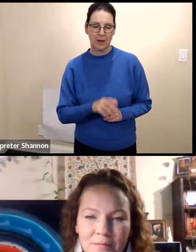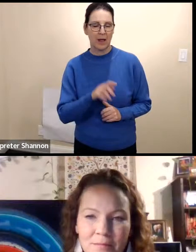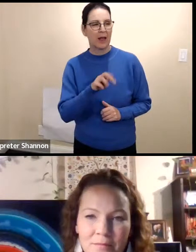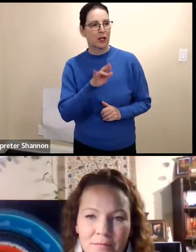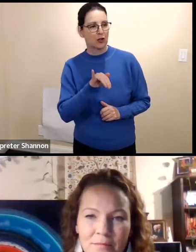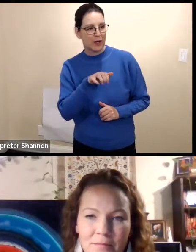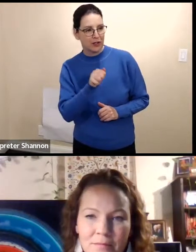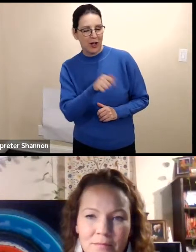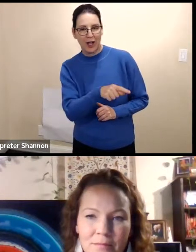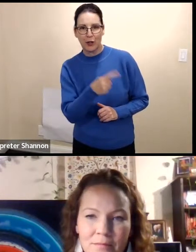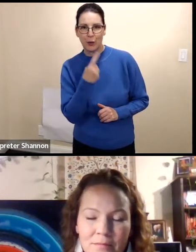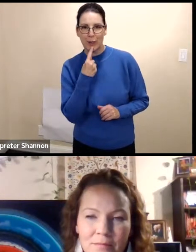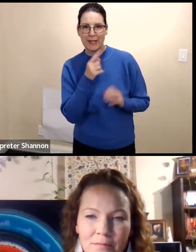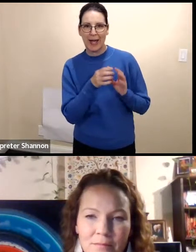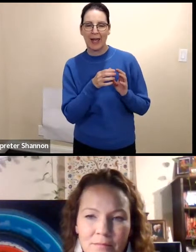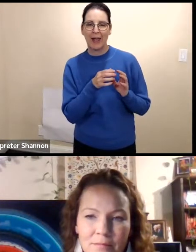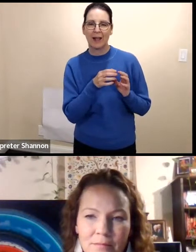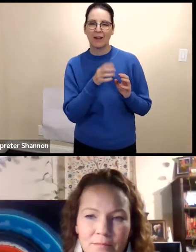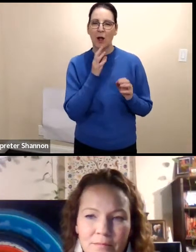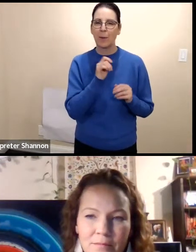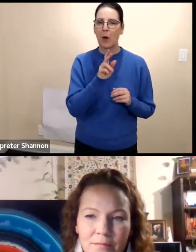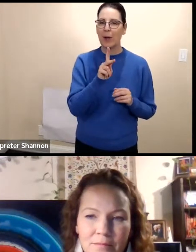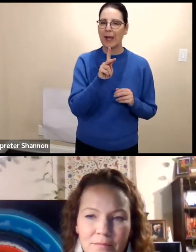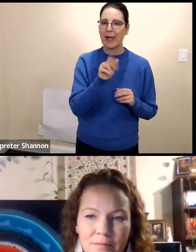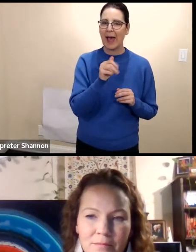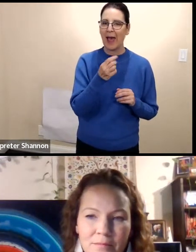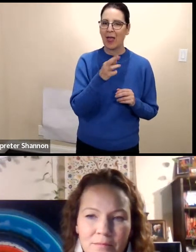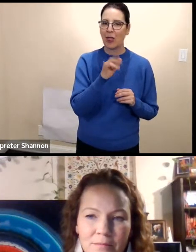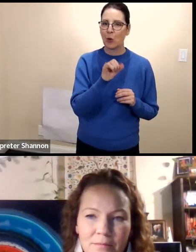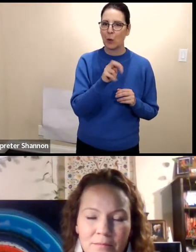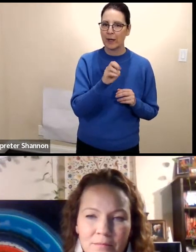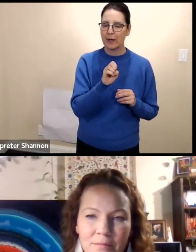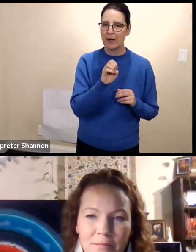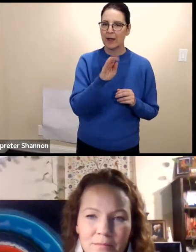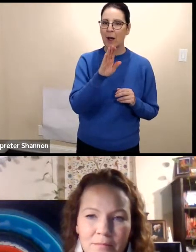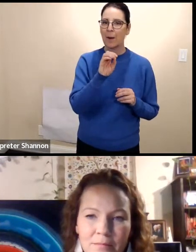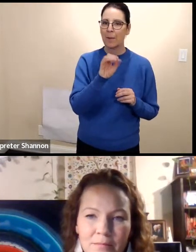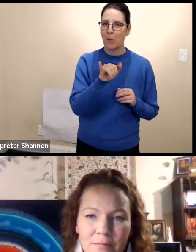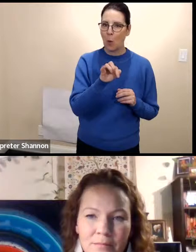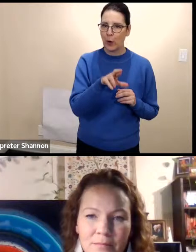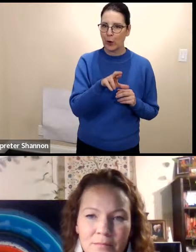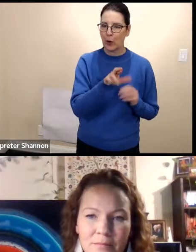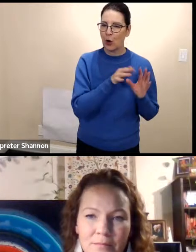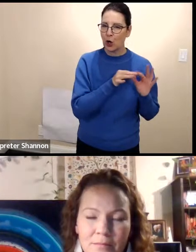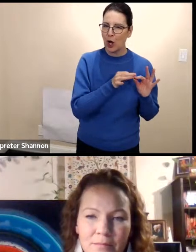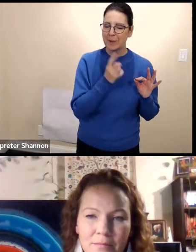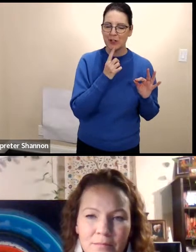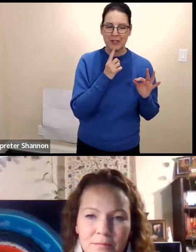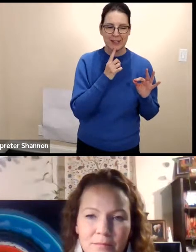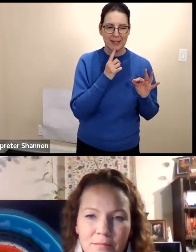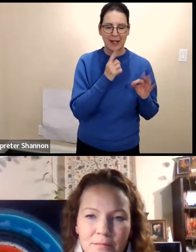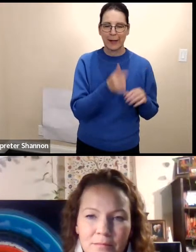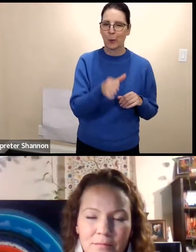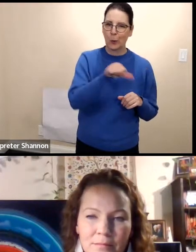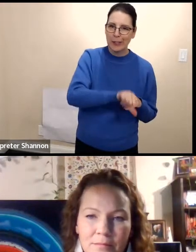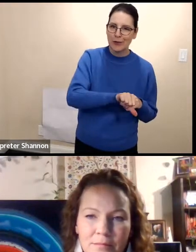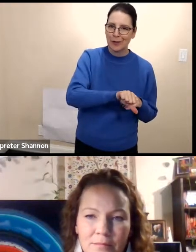day by Catherine Boyer about it being what it reject or reject from